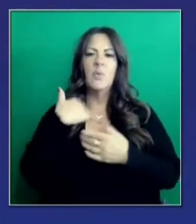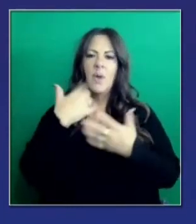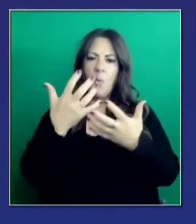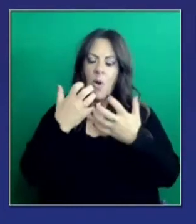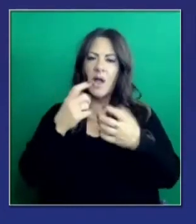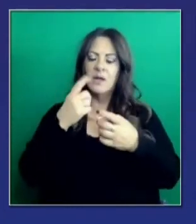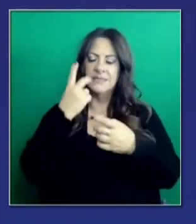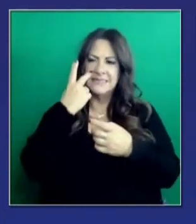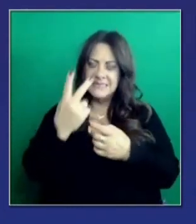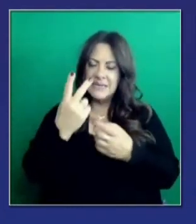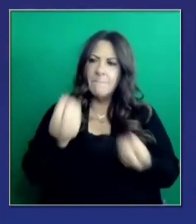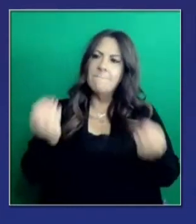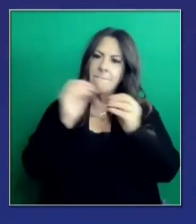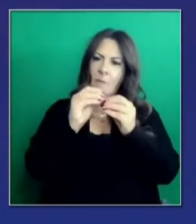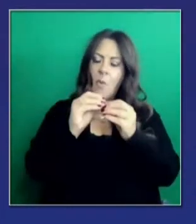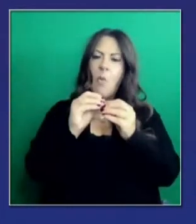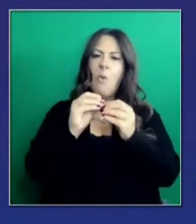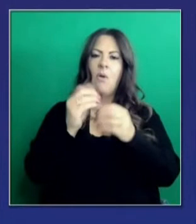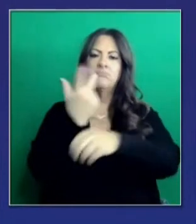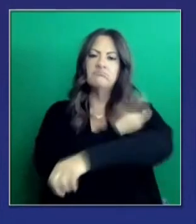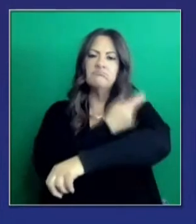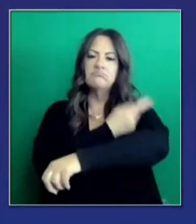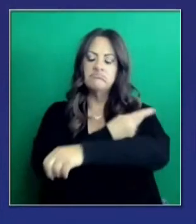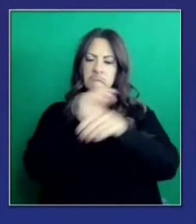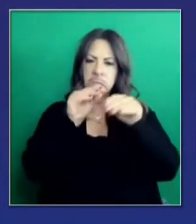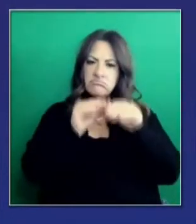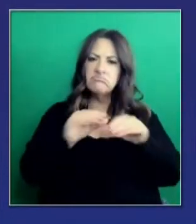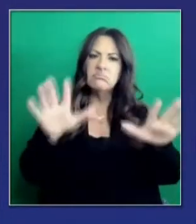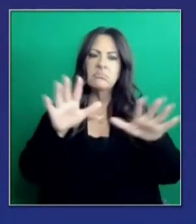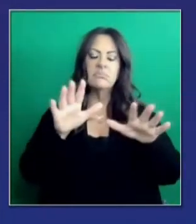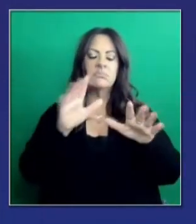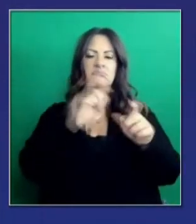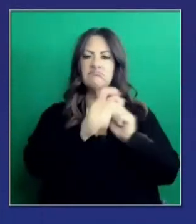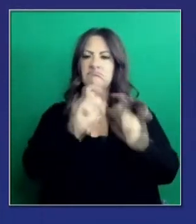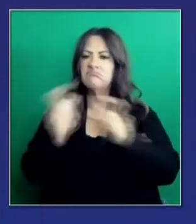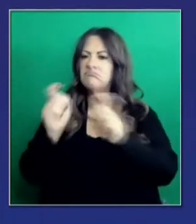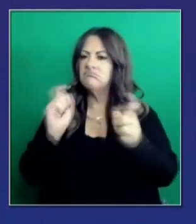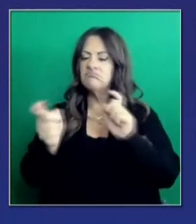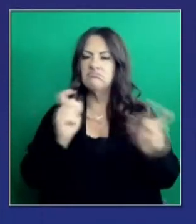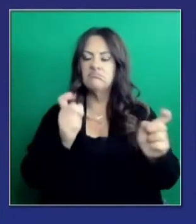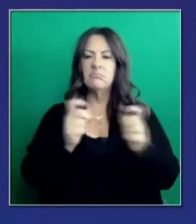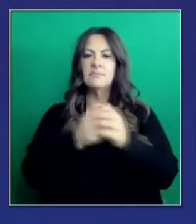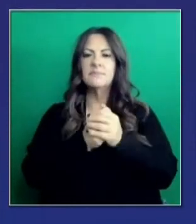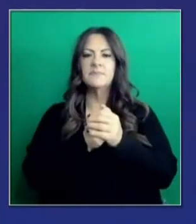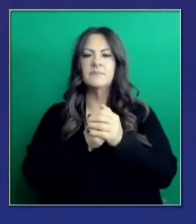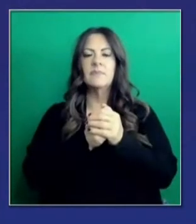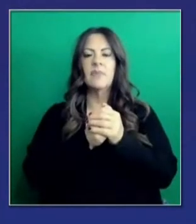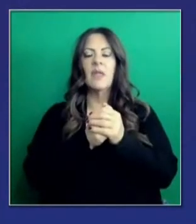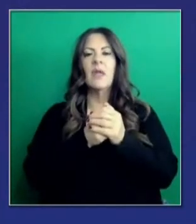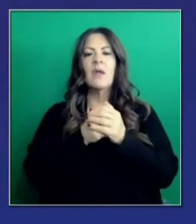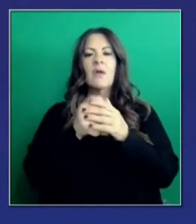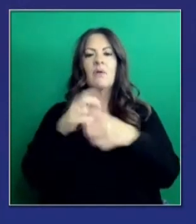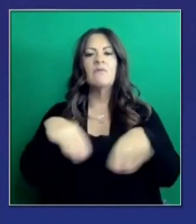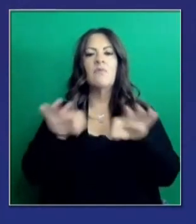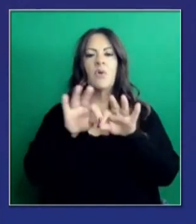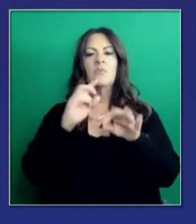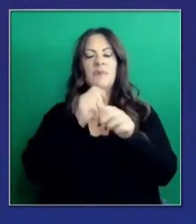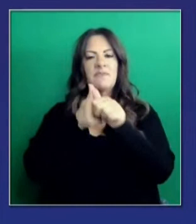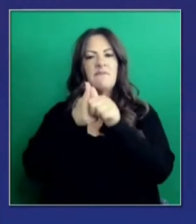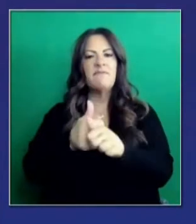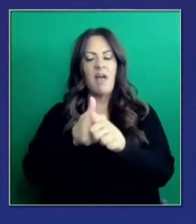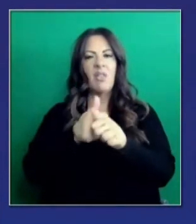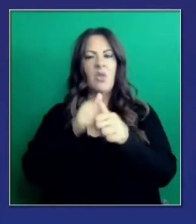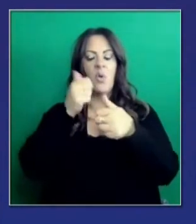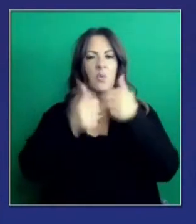to increase significantly, and that will be a combination of many, many factors, a number of which we will discuss here in a moment. You